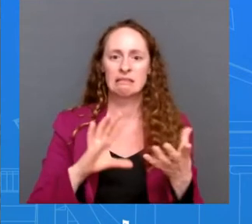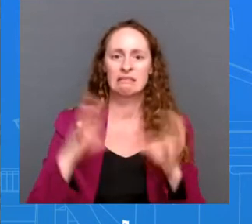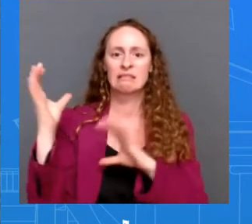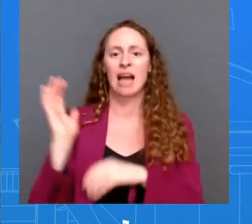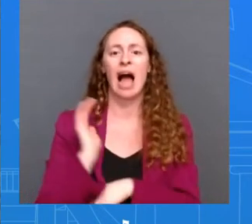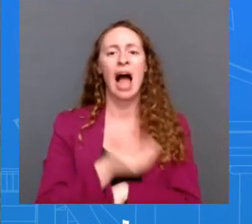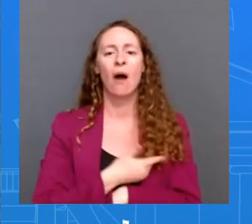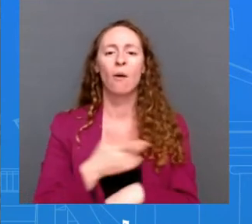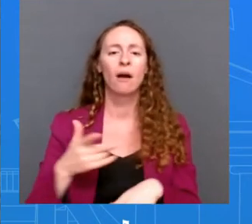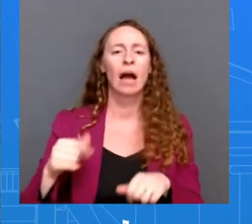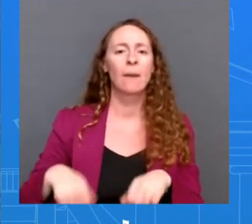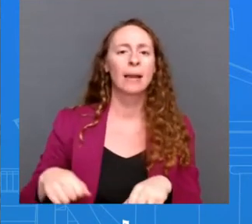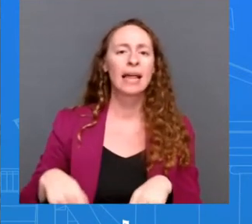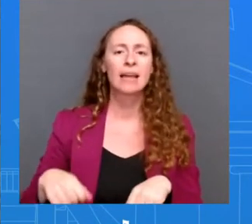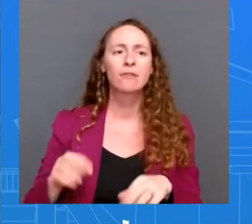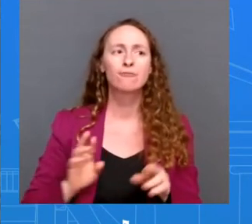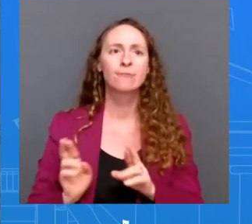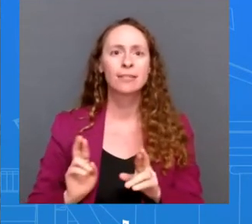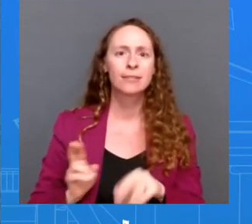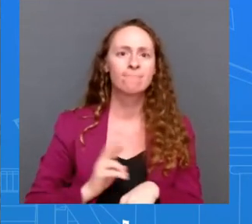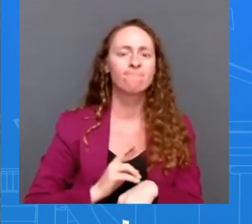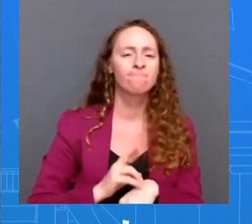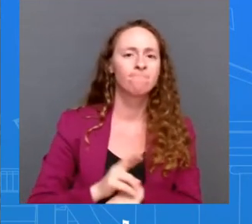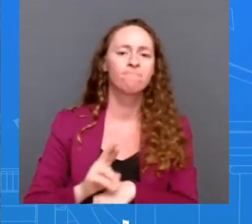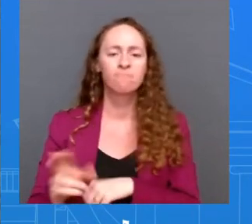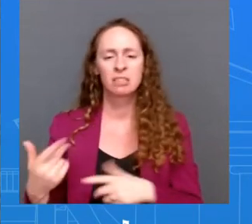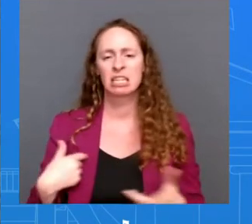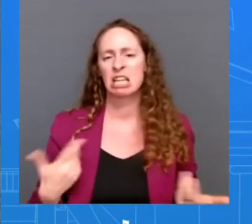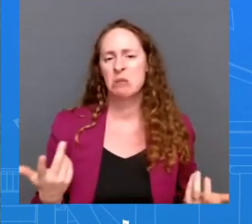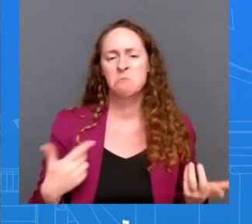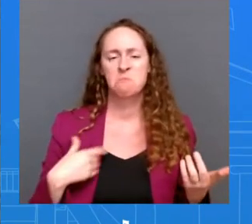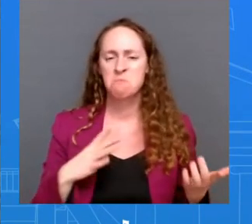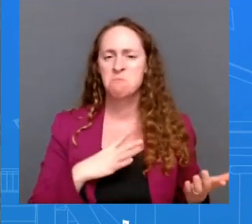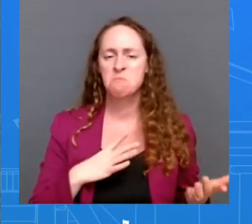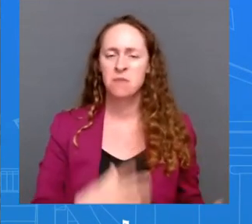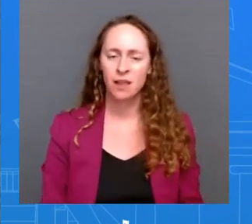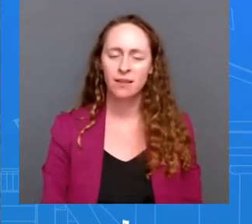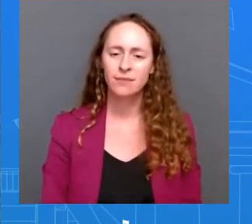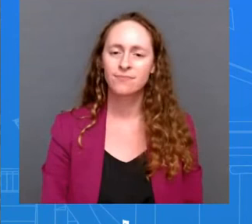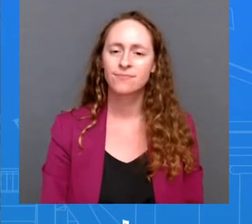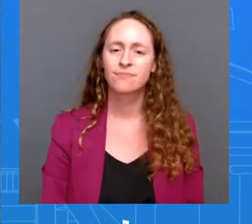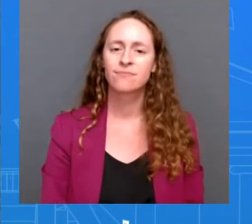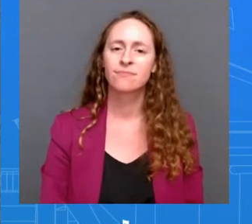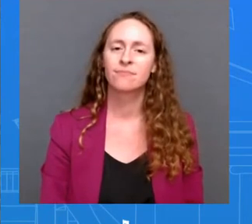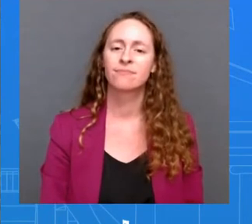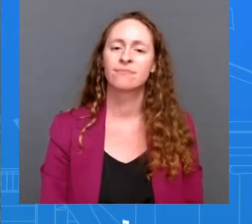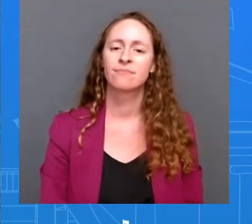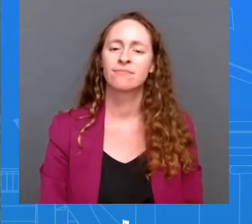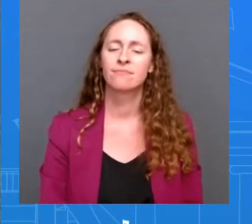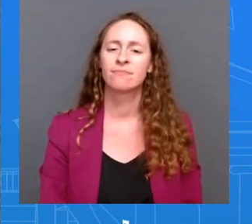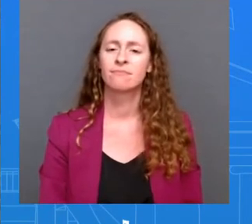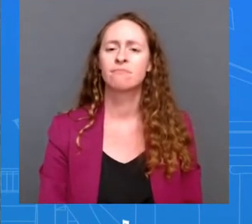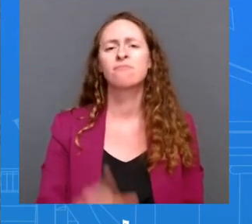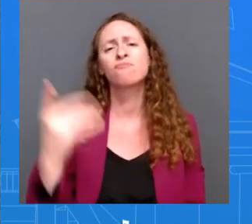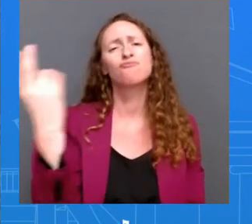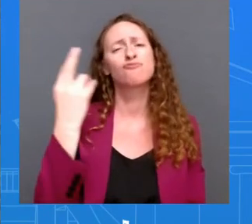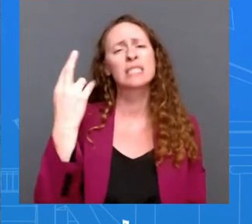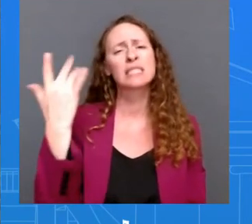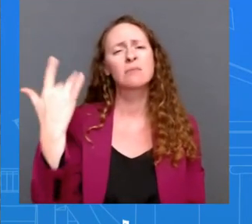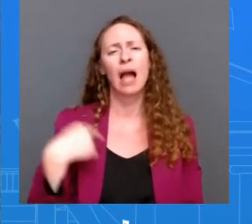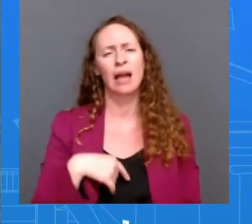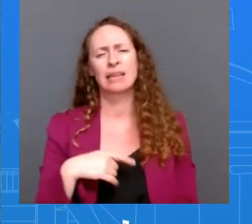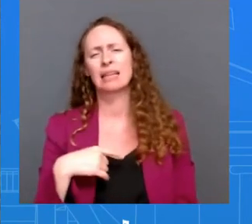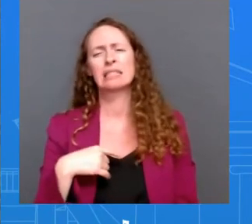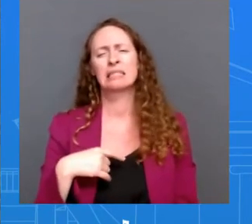The decision came in light and in context of the tensions that we're seeing right now, and they're pretty